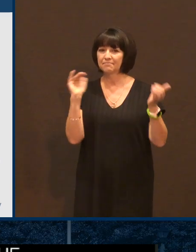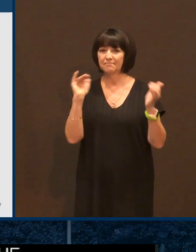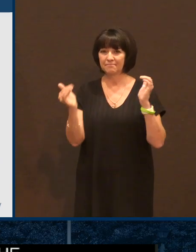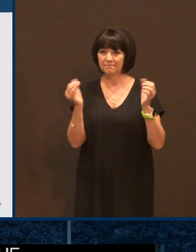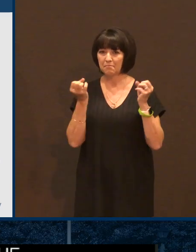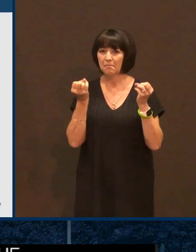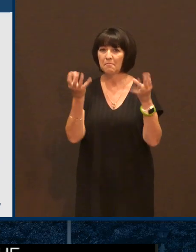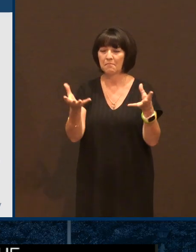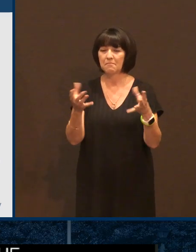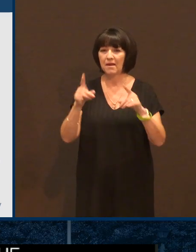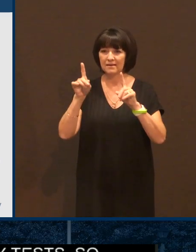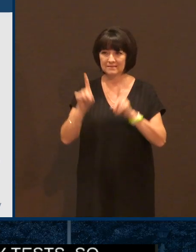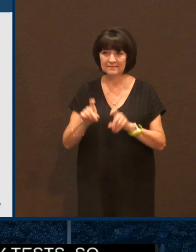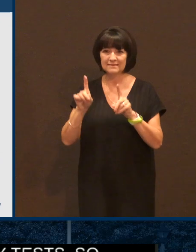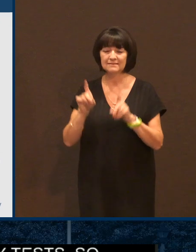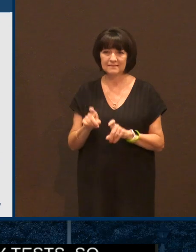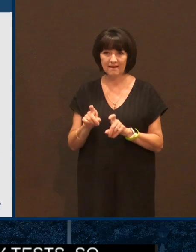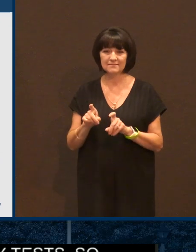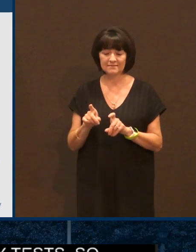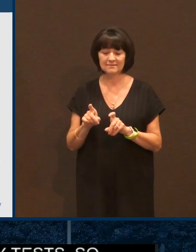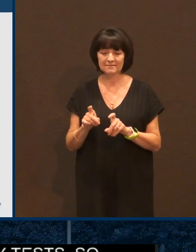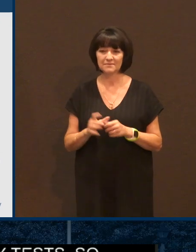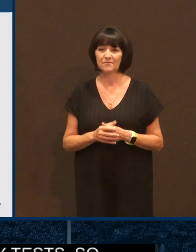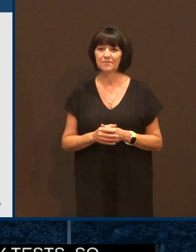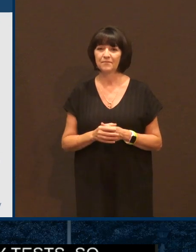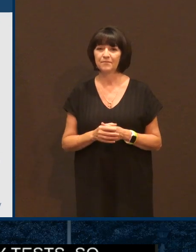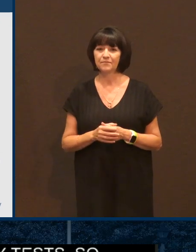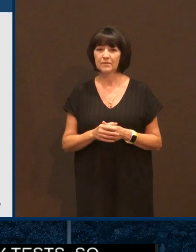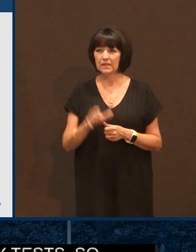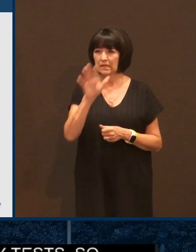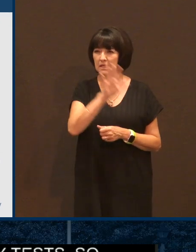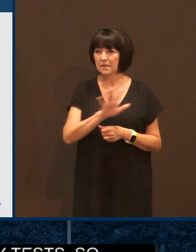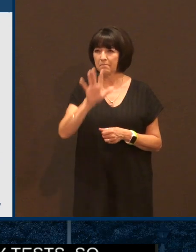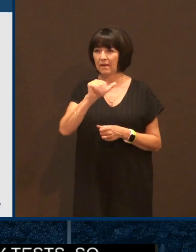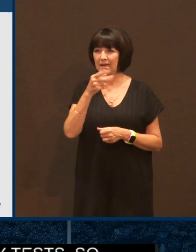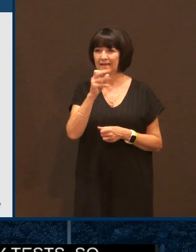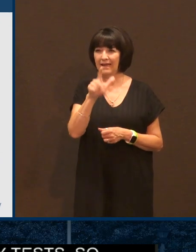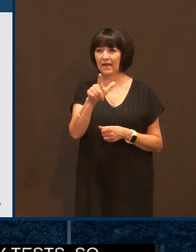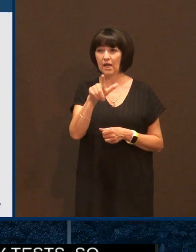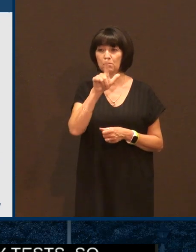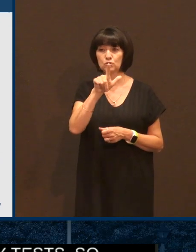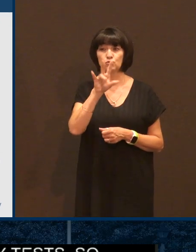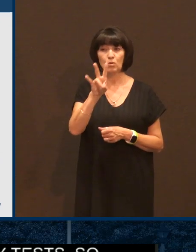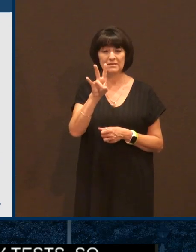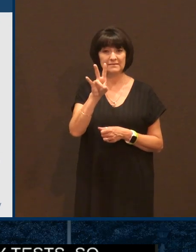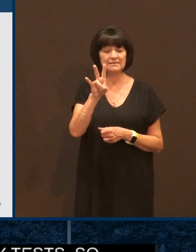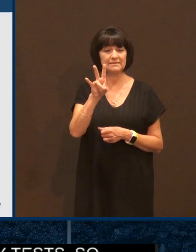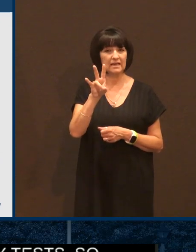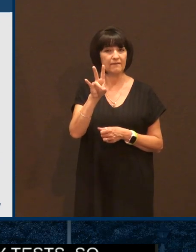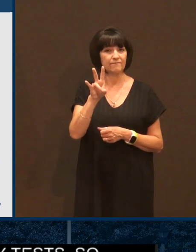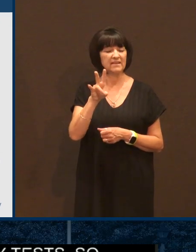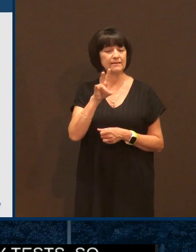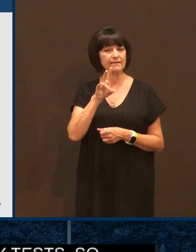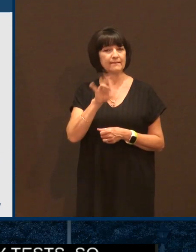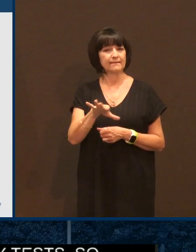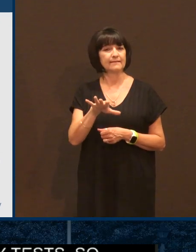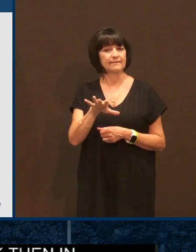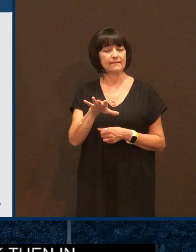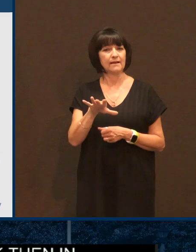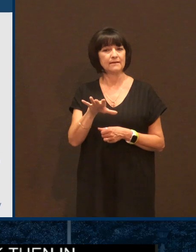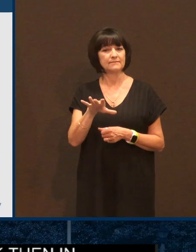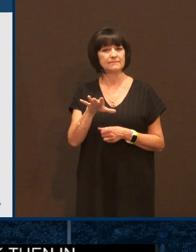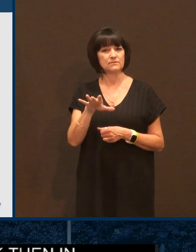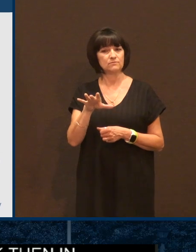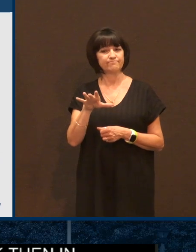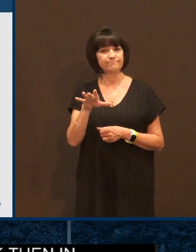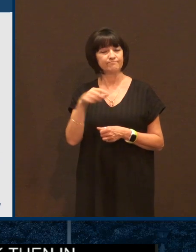was smaller back then in the late April. But about April the 27th was where we hit our peak in hospitalizations, and so